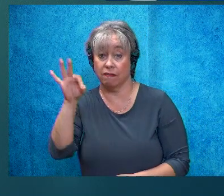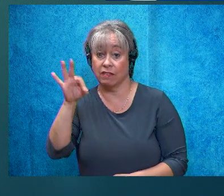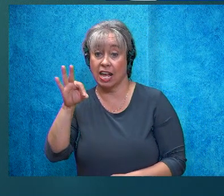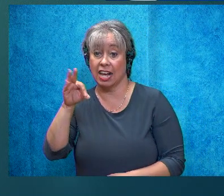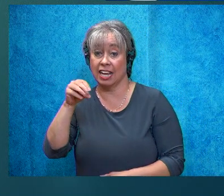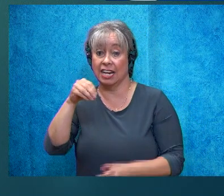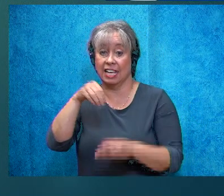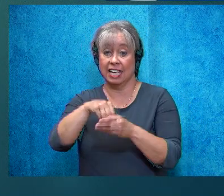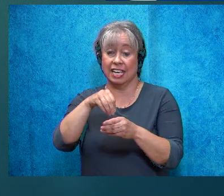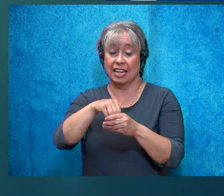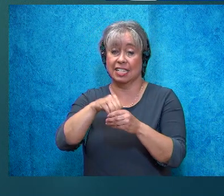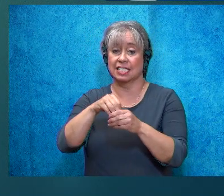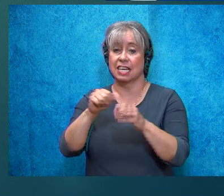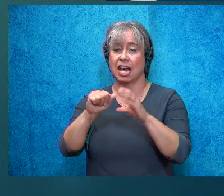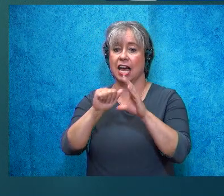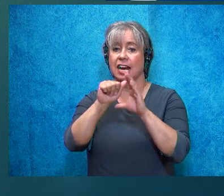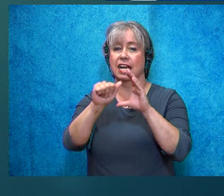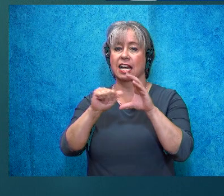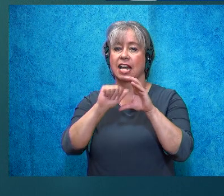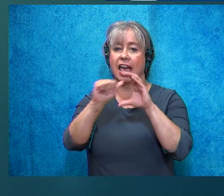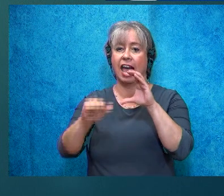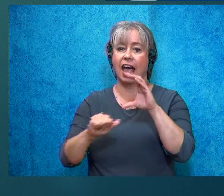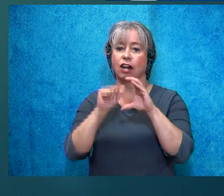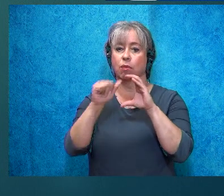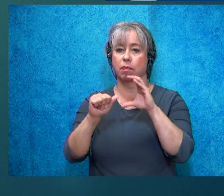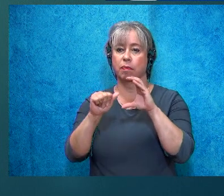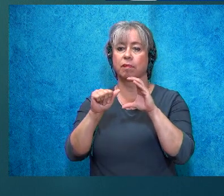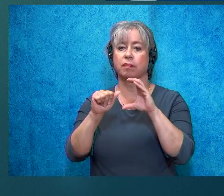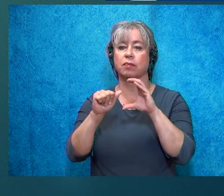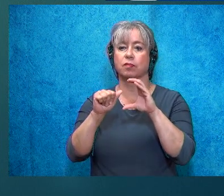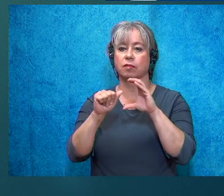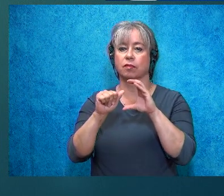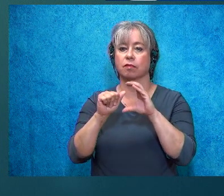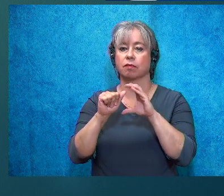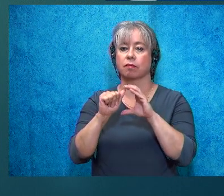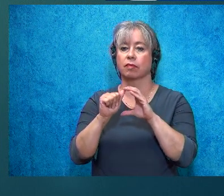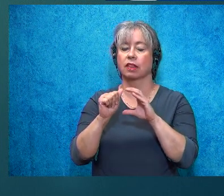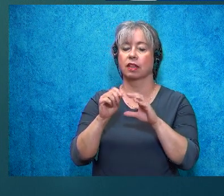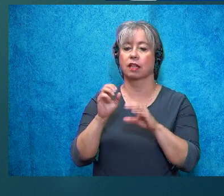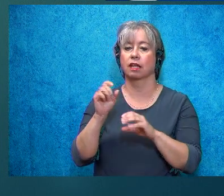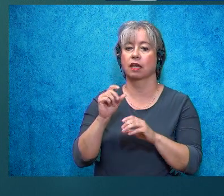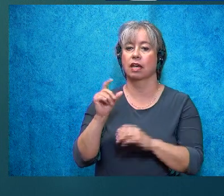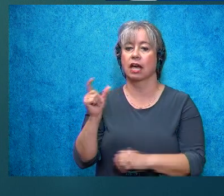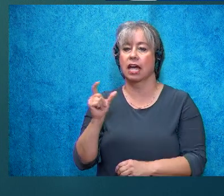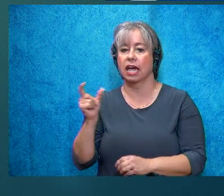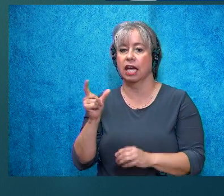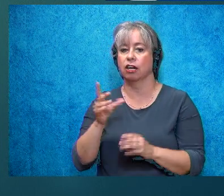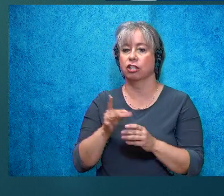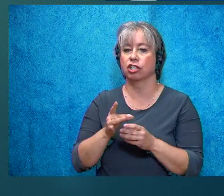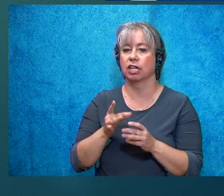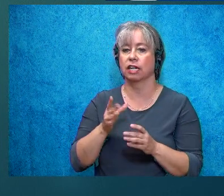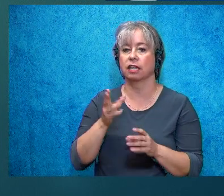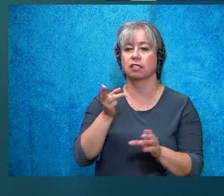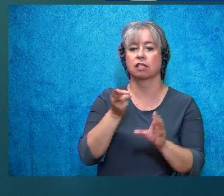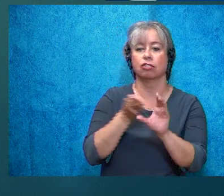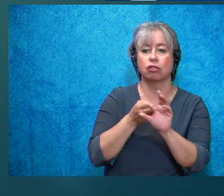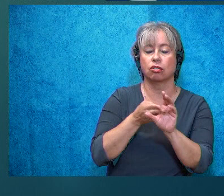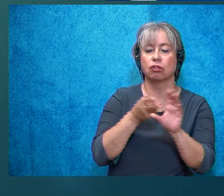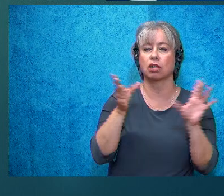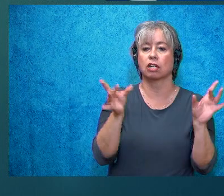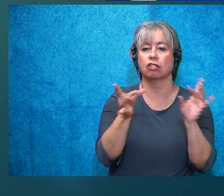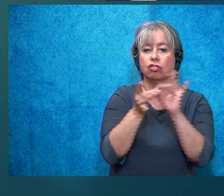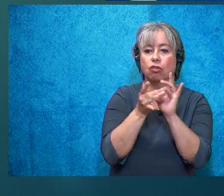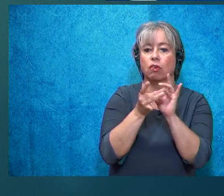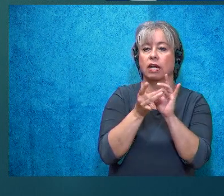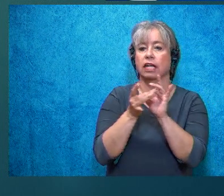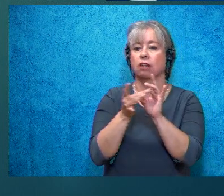covered that in chemistry first quarter. Energy is released by those atoms joining or splitting apart. Now that's